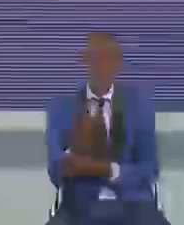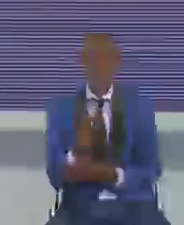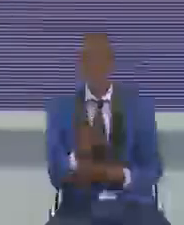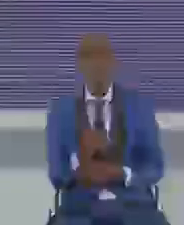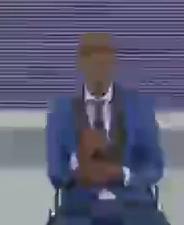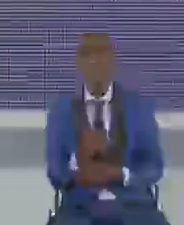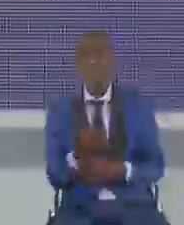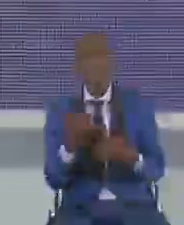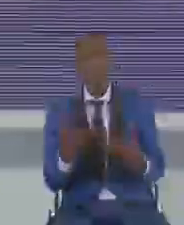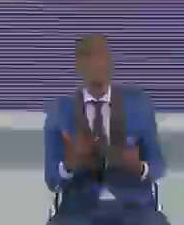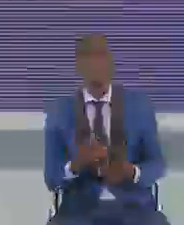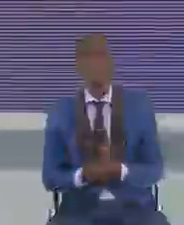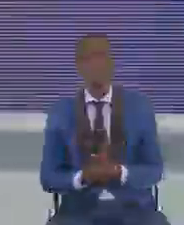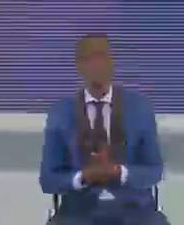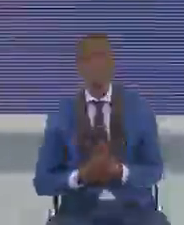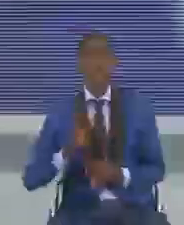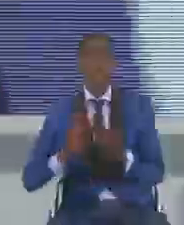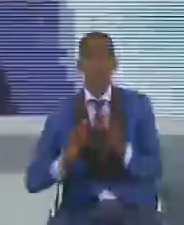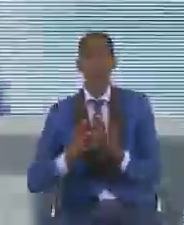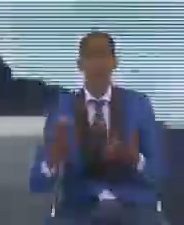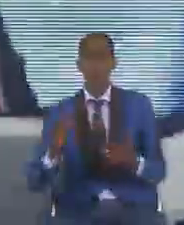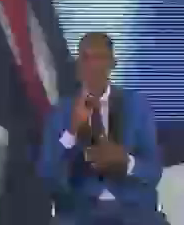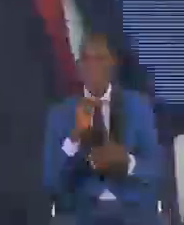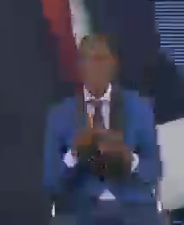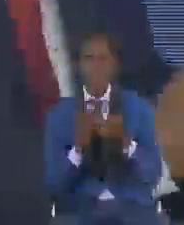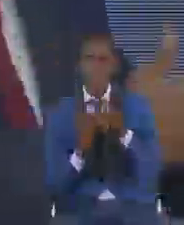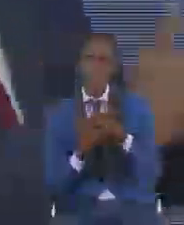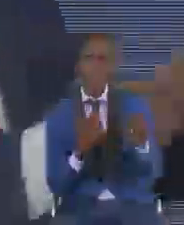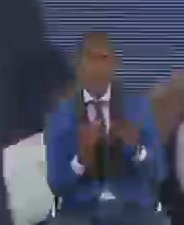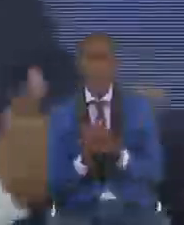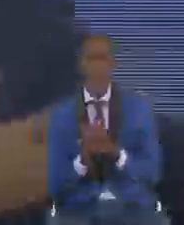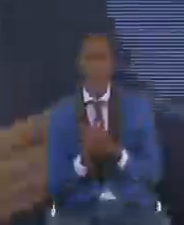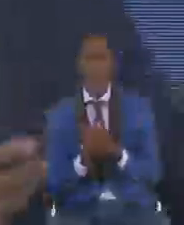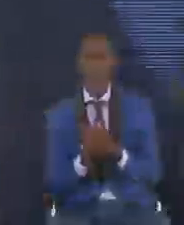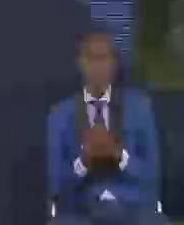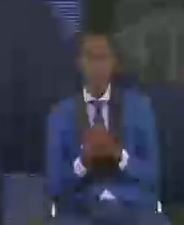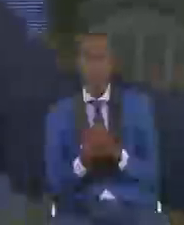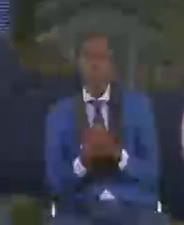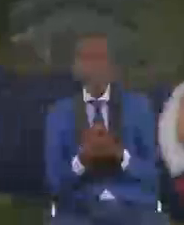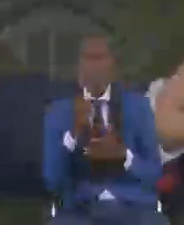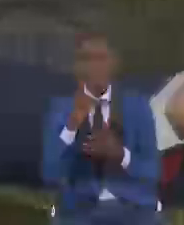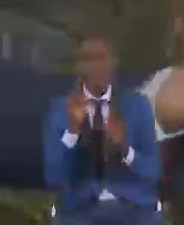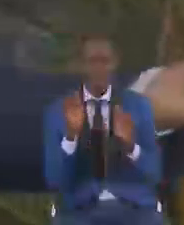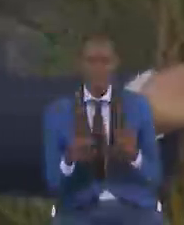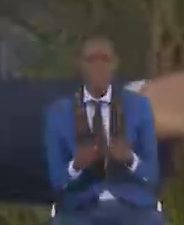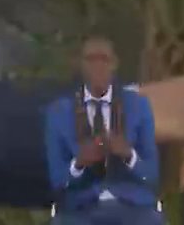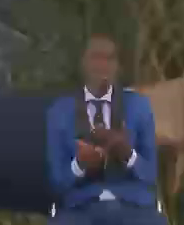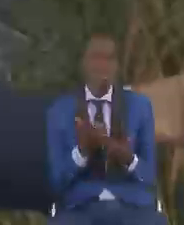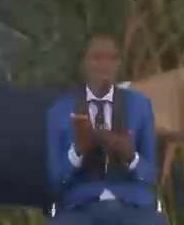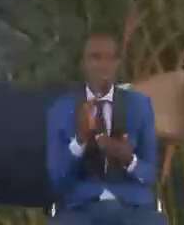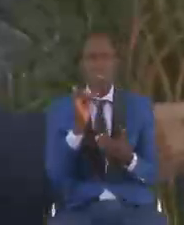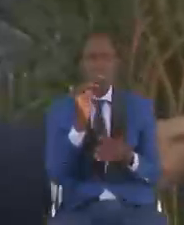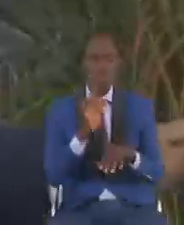if something is in you, in proximity, you can easily touch